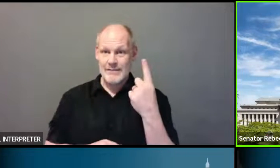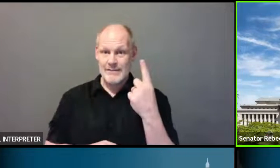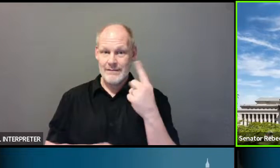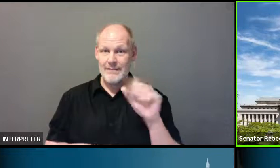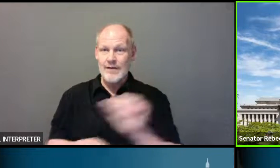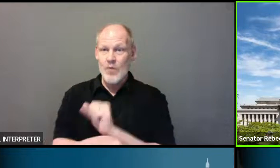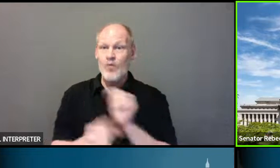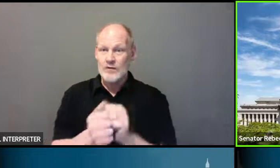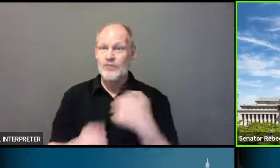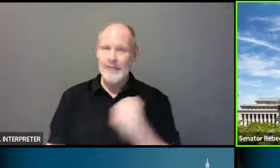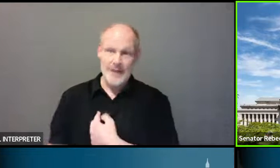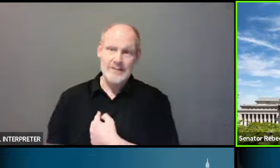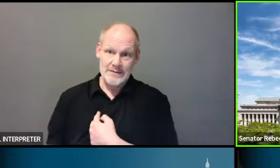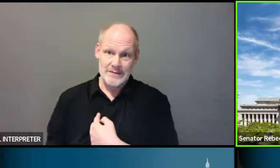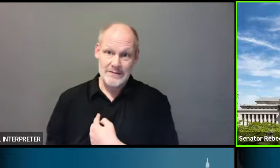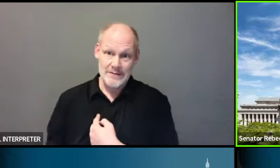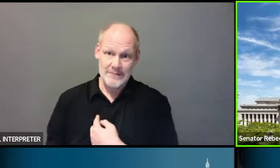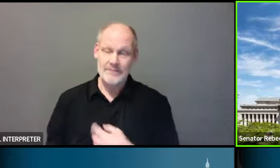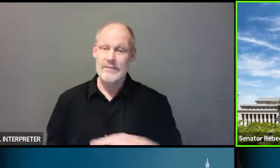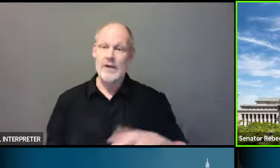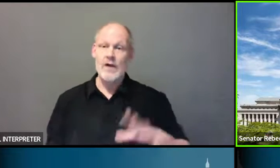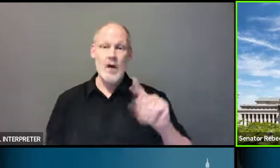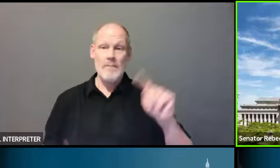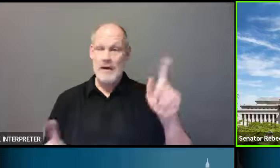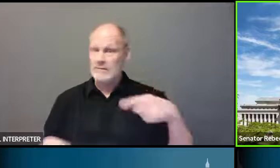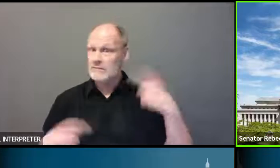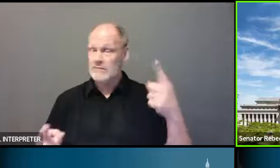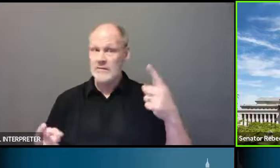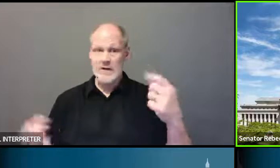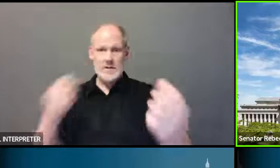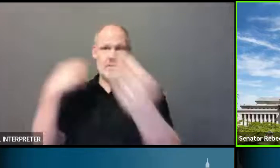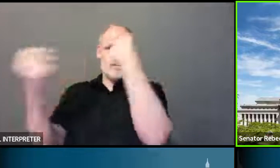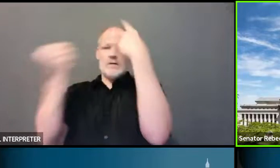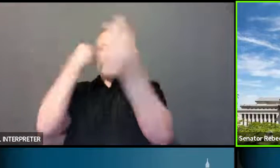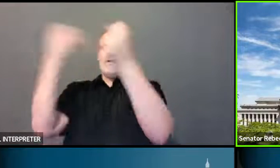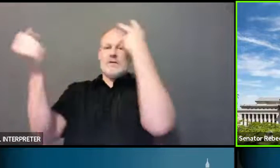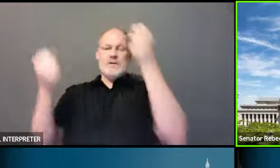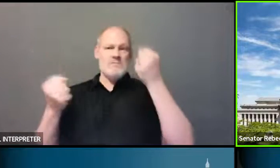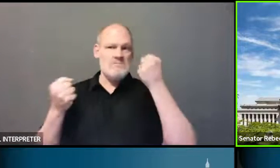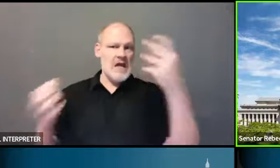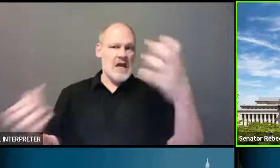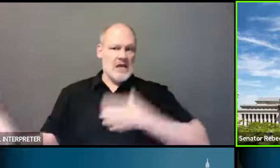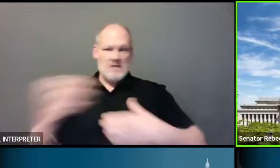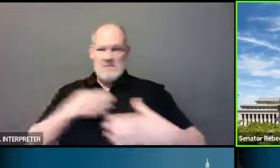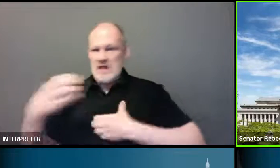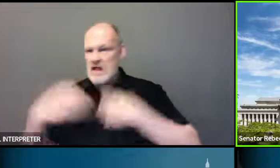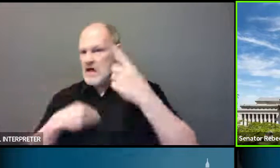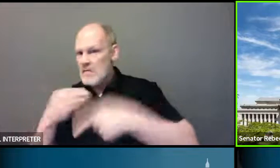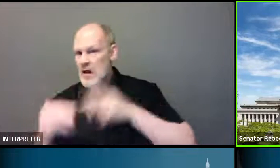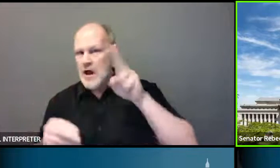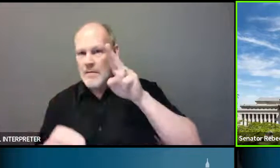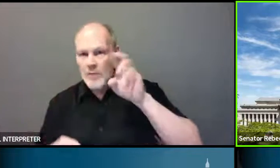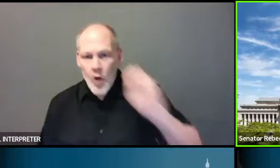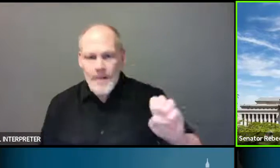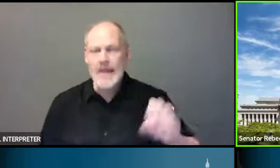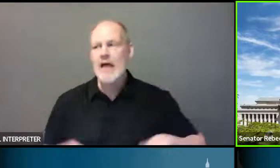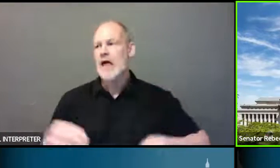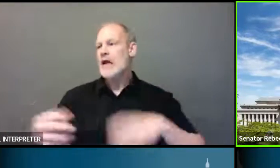unprecedented claims and concerns and frustrations with unemployment insurance being able to access